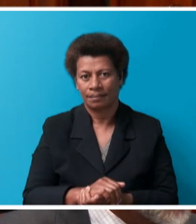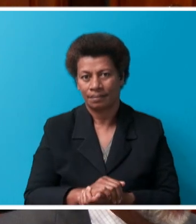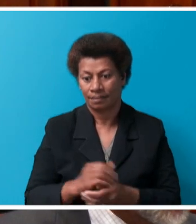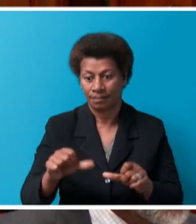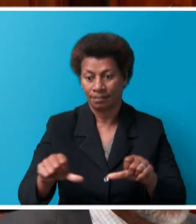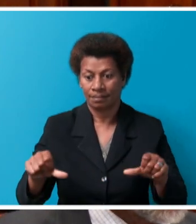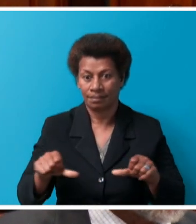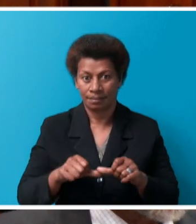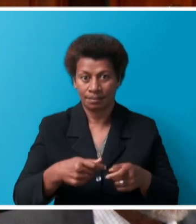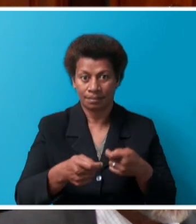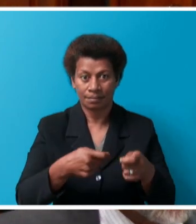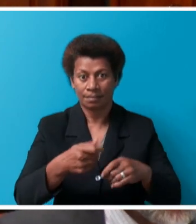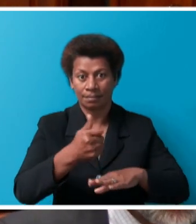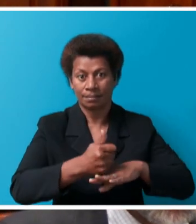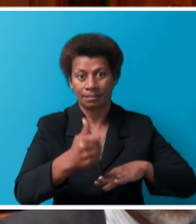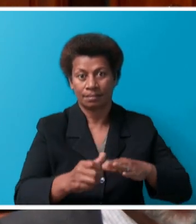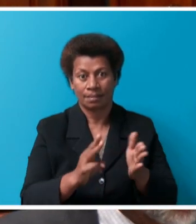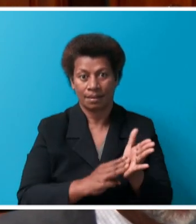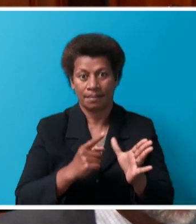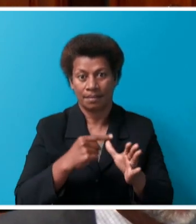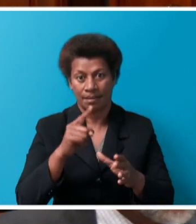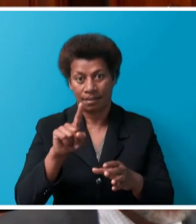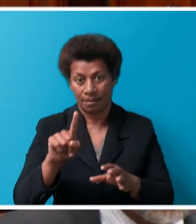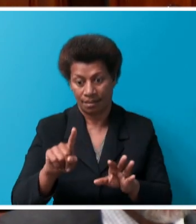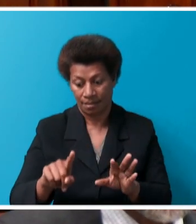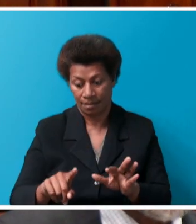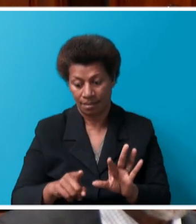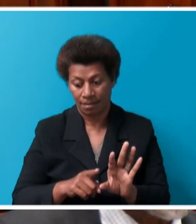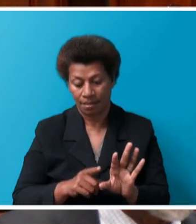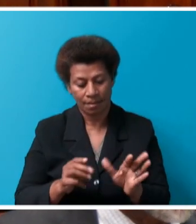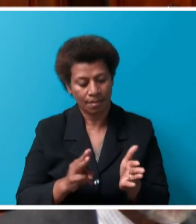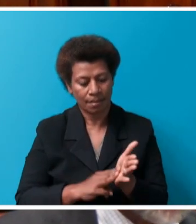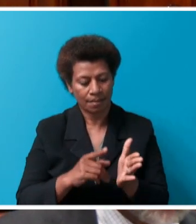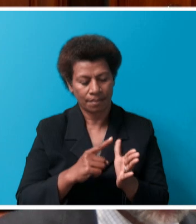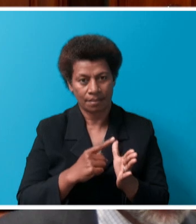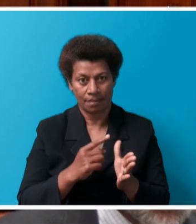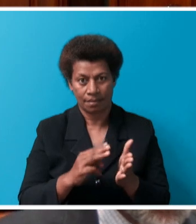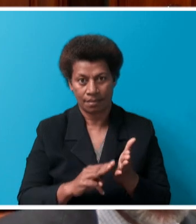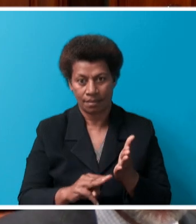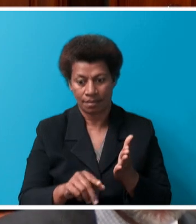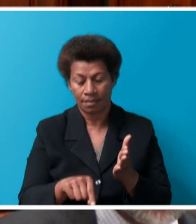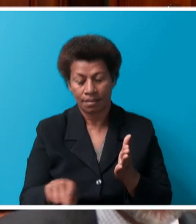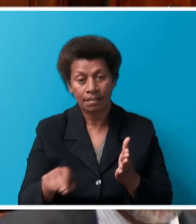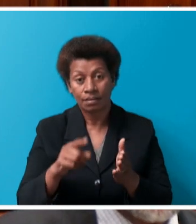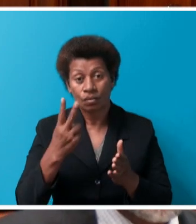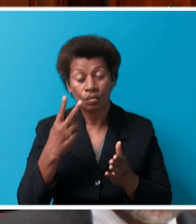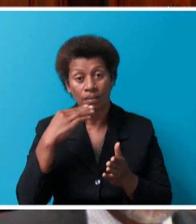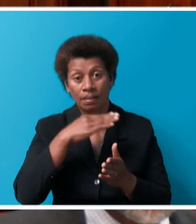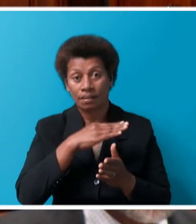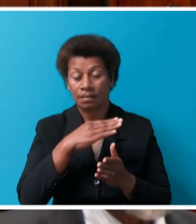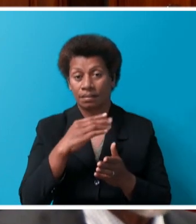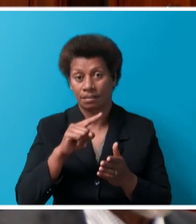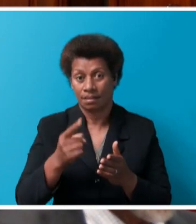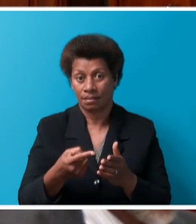Marketing Authority, AMA, has doubled its purchases from farmers, from $200,000 worth of